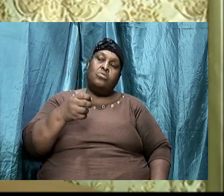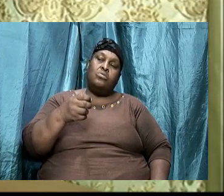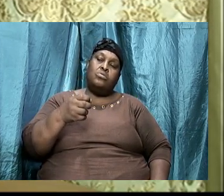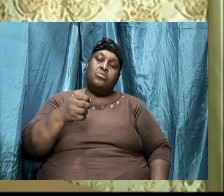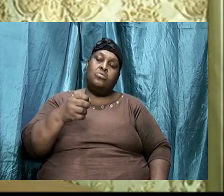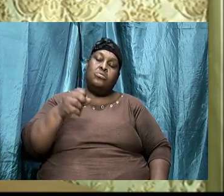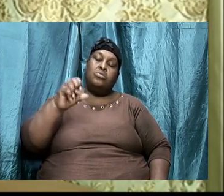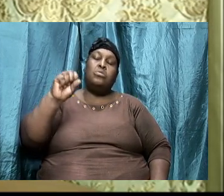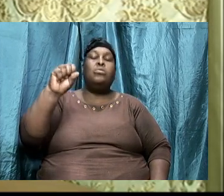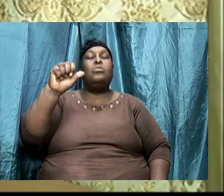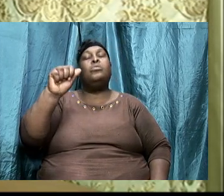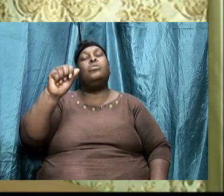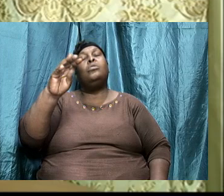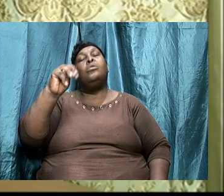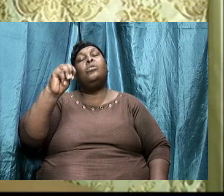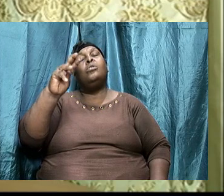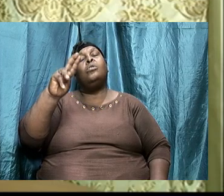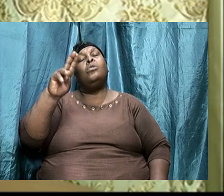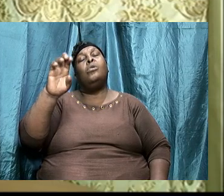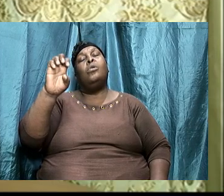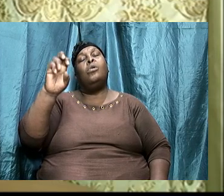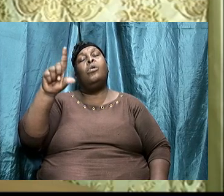15